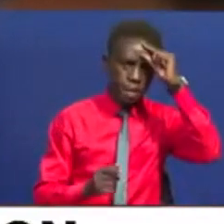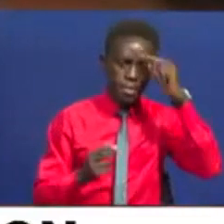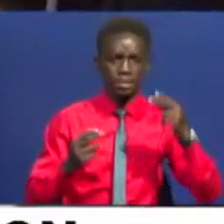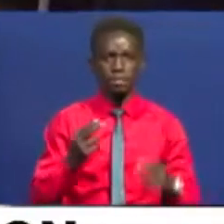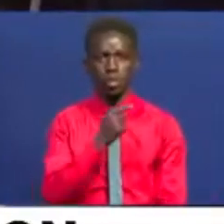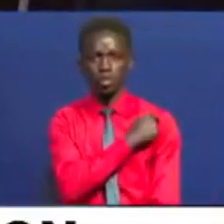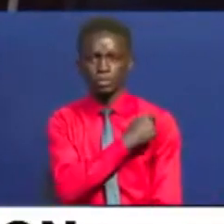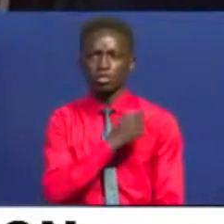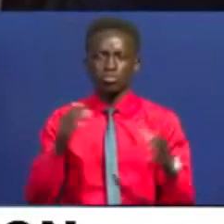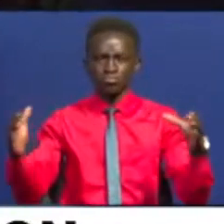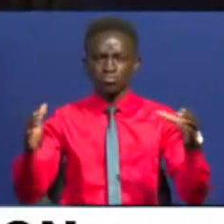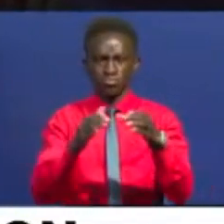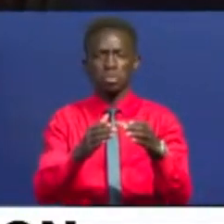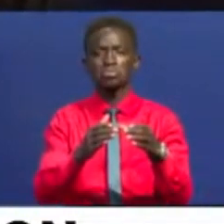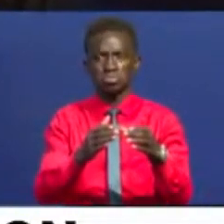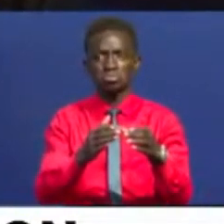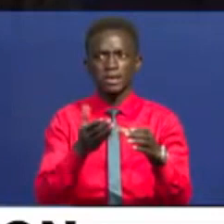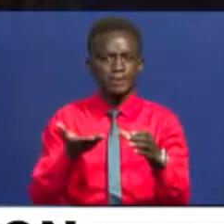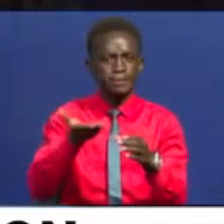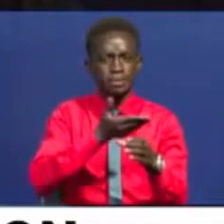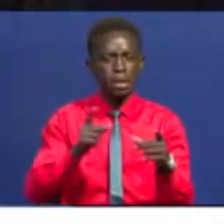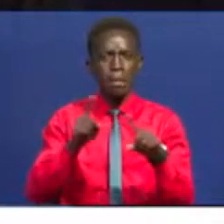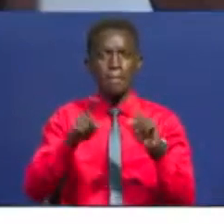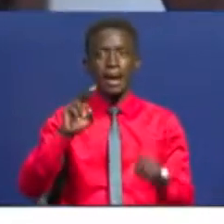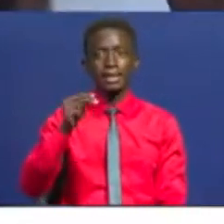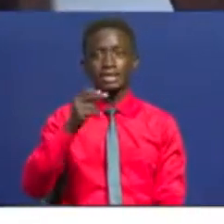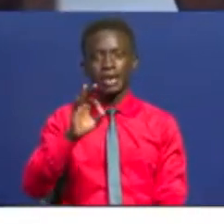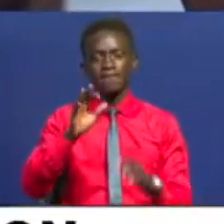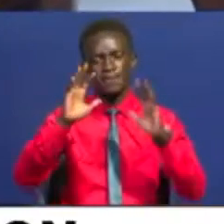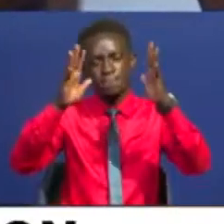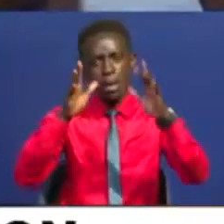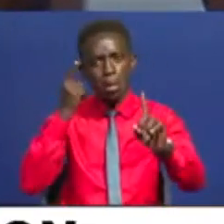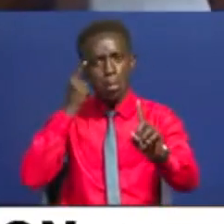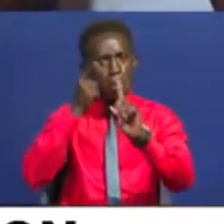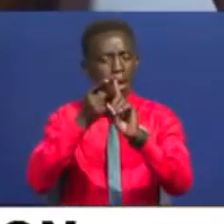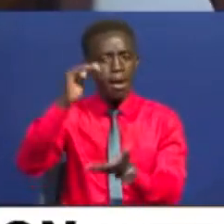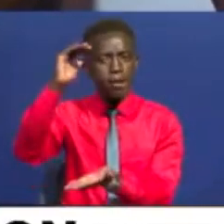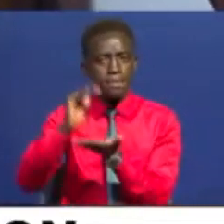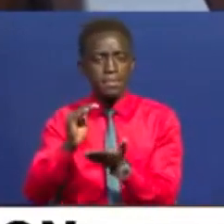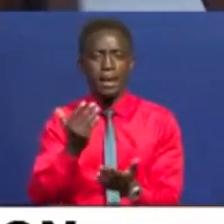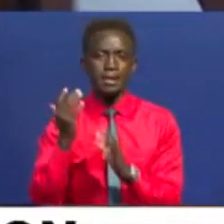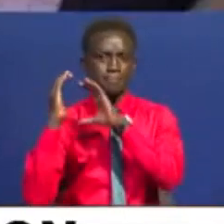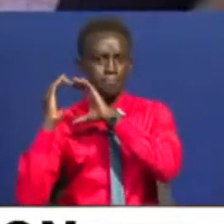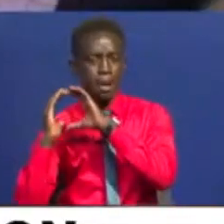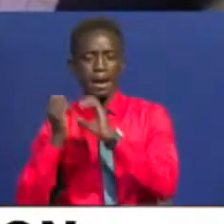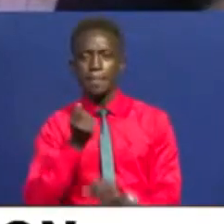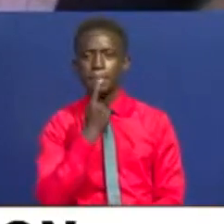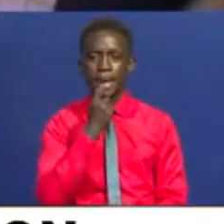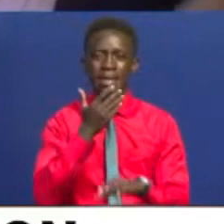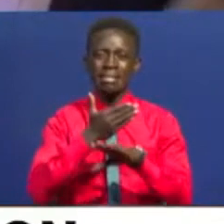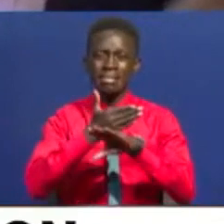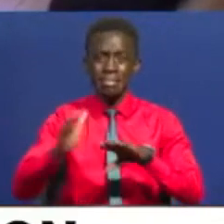Health Insurance Fund has been applauded for its aim in reducing the burden of medical expenses, a concern over